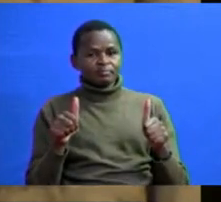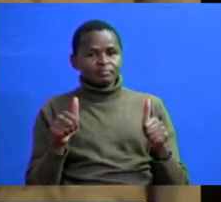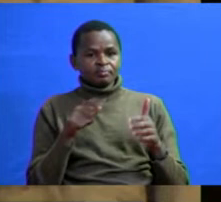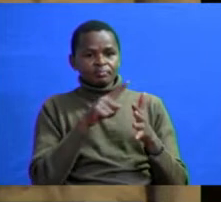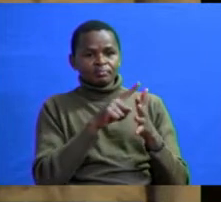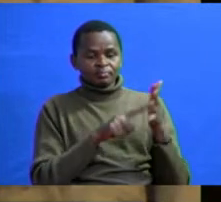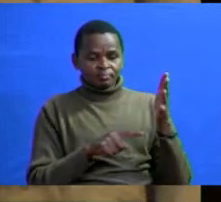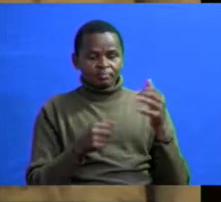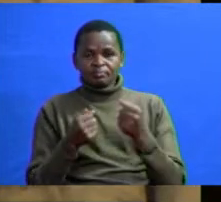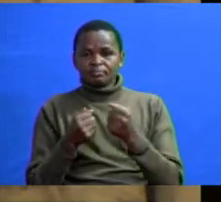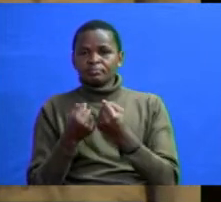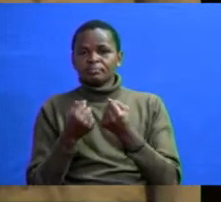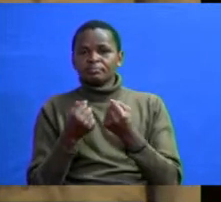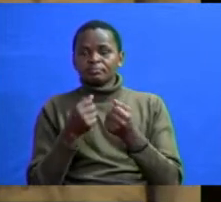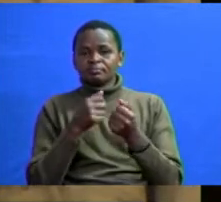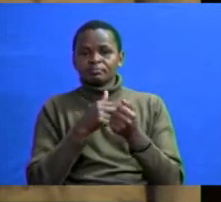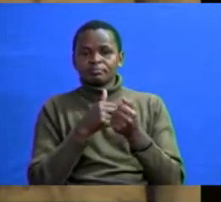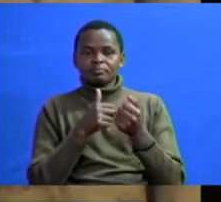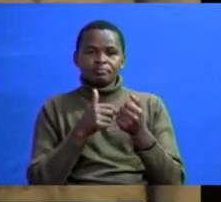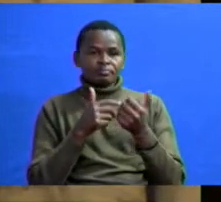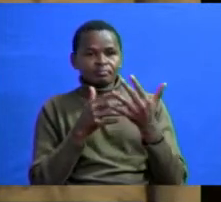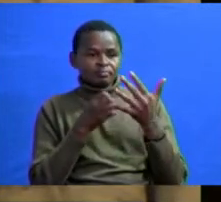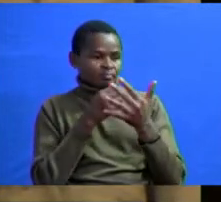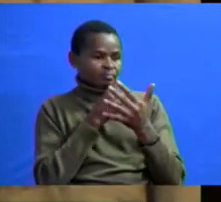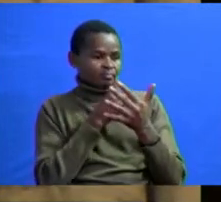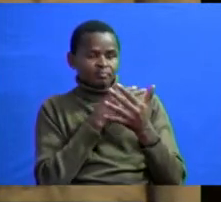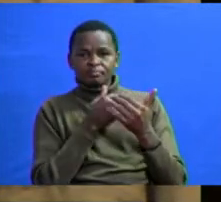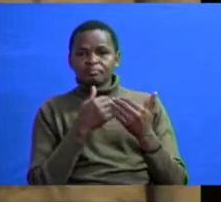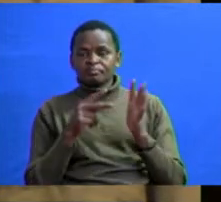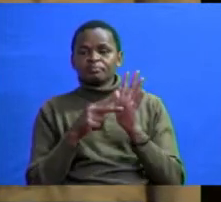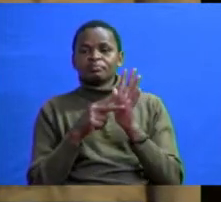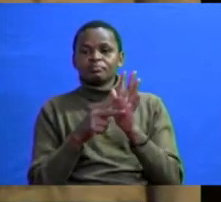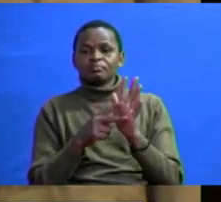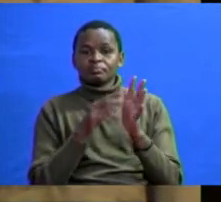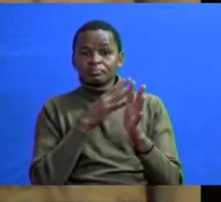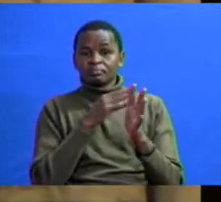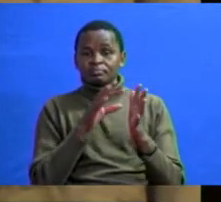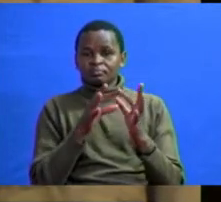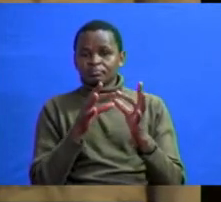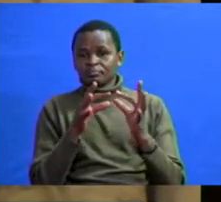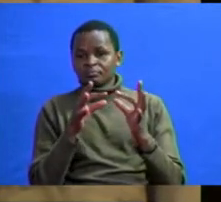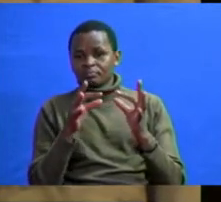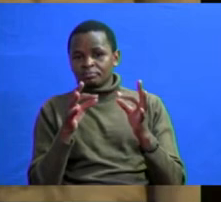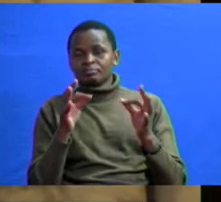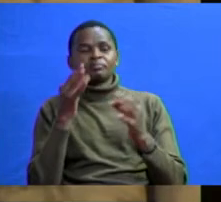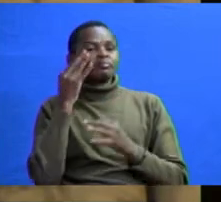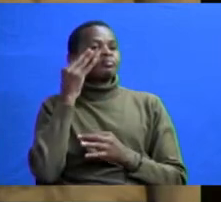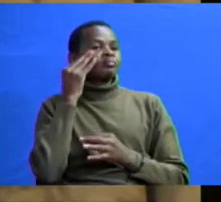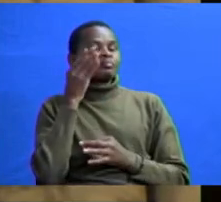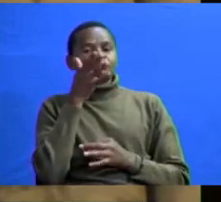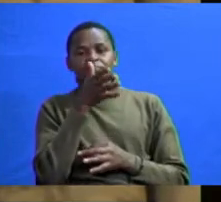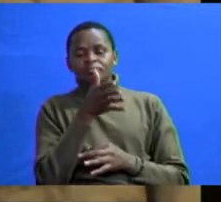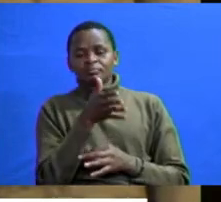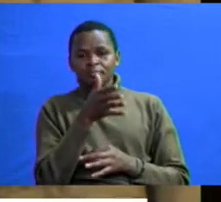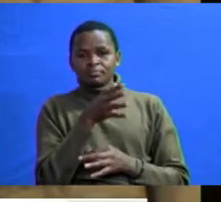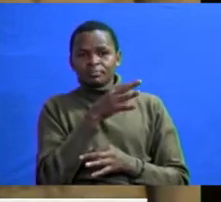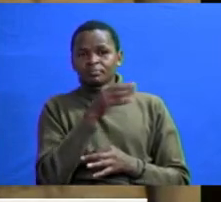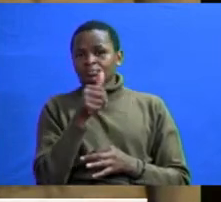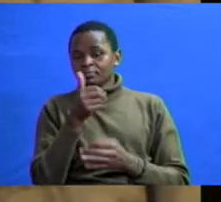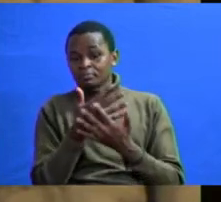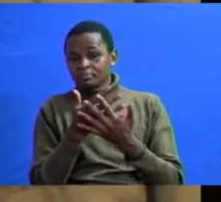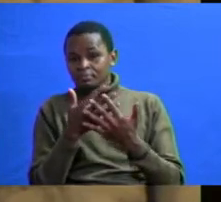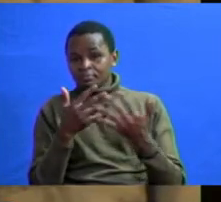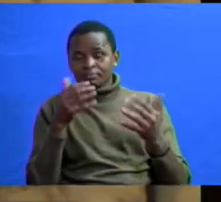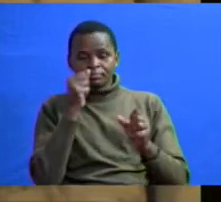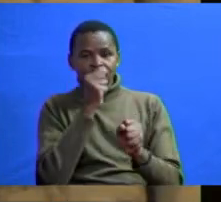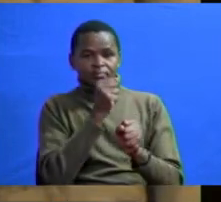is happening? What are the chief complaints that you're presenting with? And for how long have you been experiencing this? Another thing that I have to